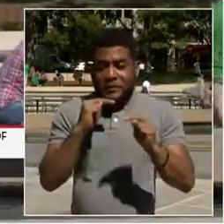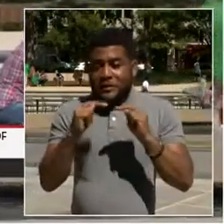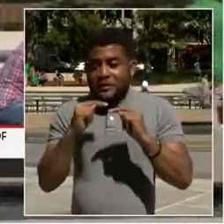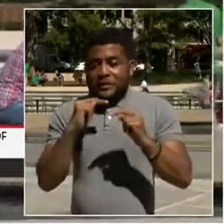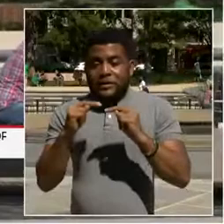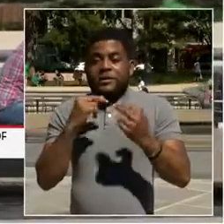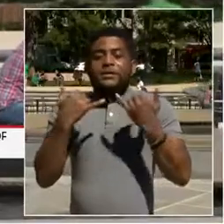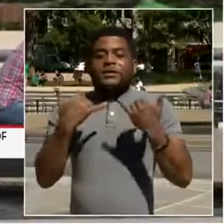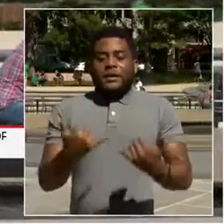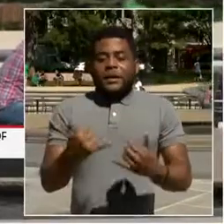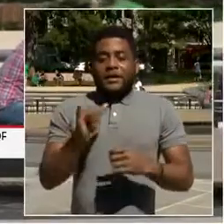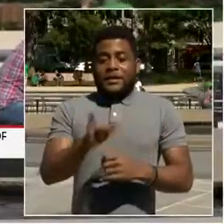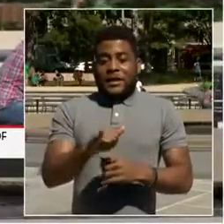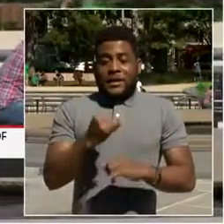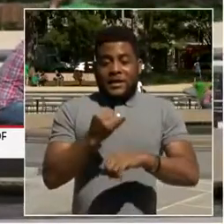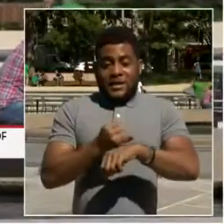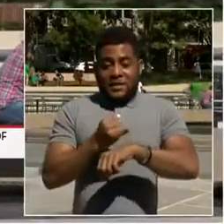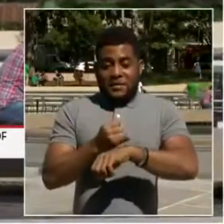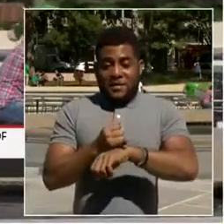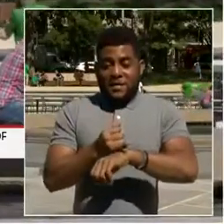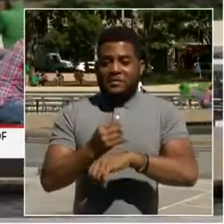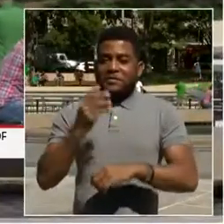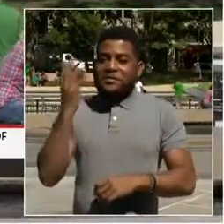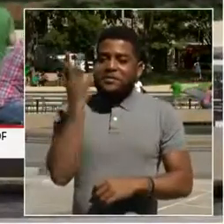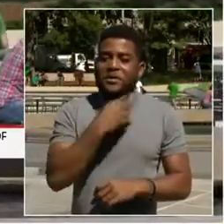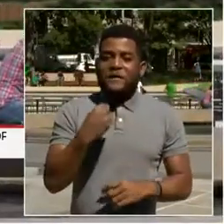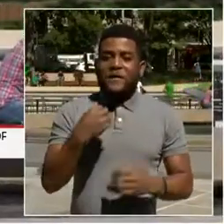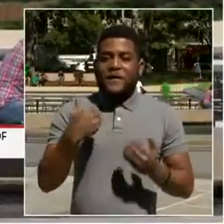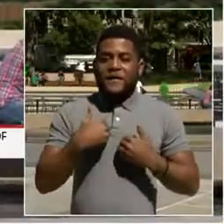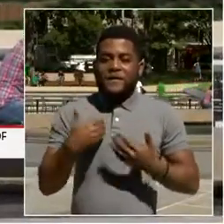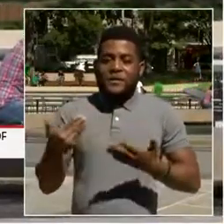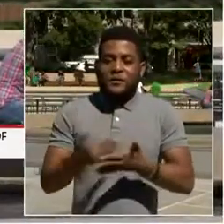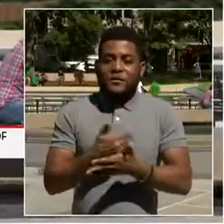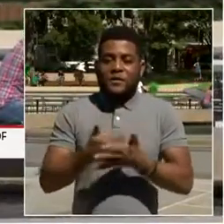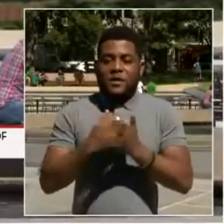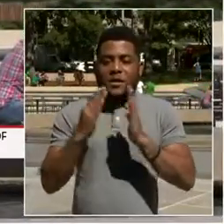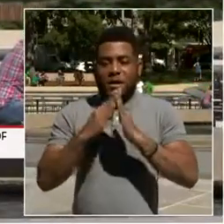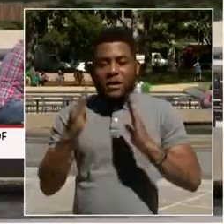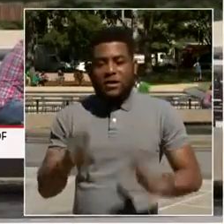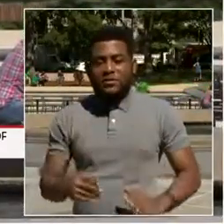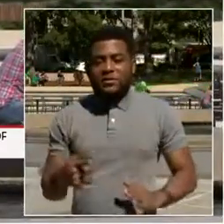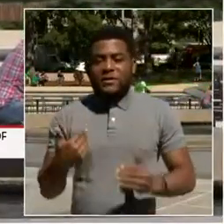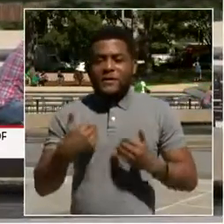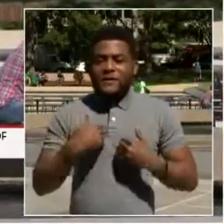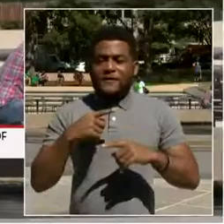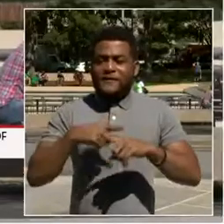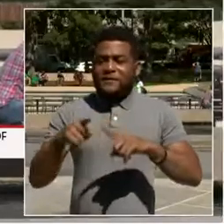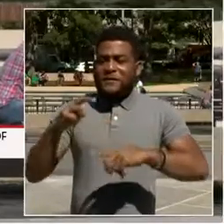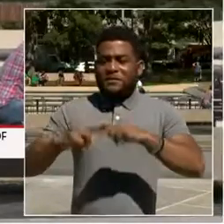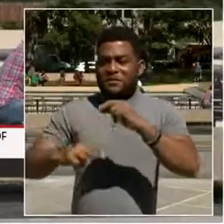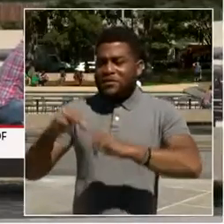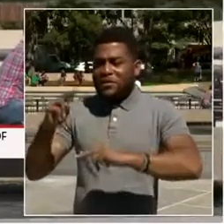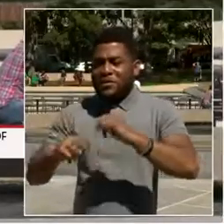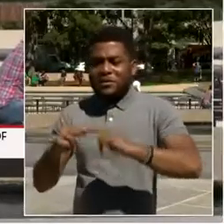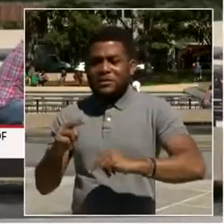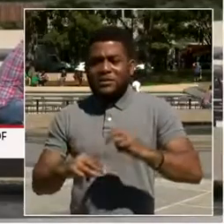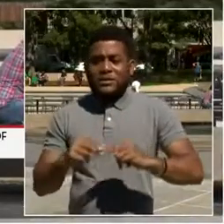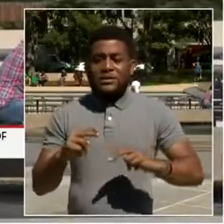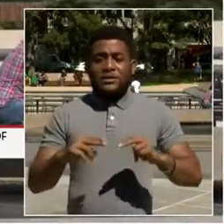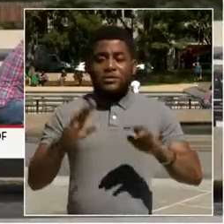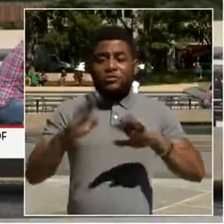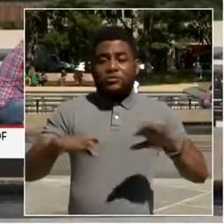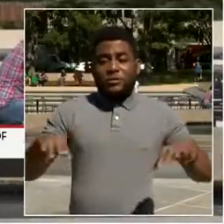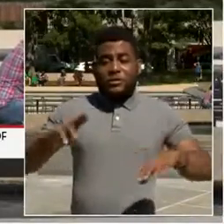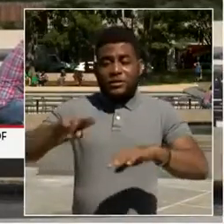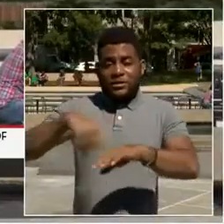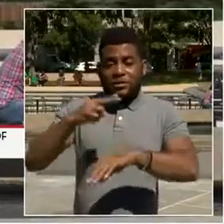already has a school, fire station, new housing, and Children's National Medical Center. That's what we can do when we all put our